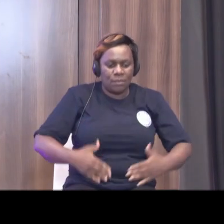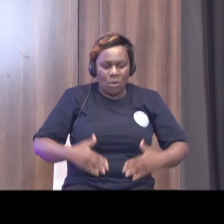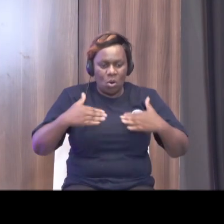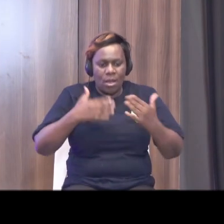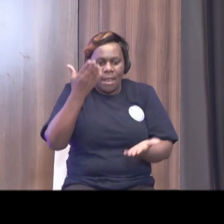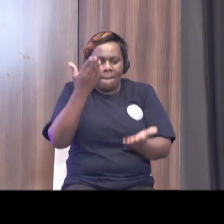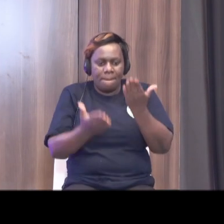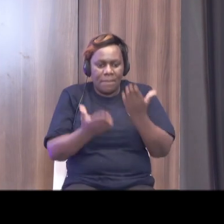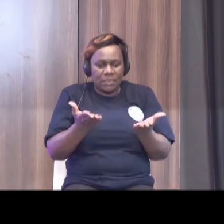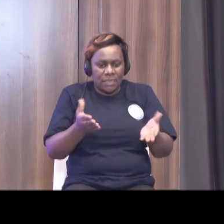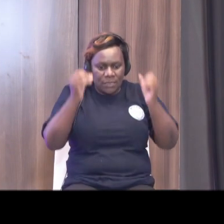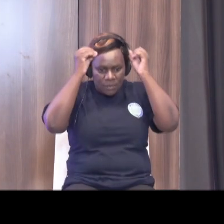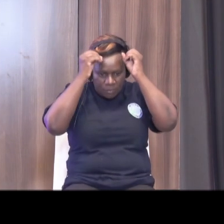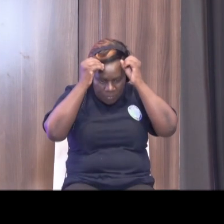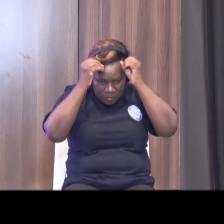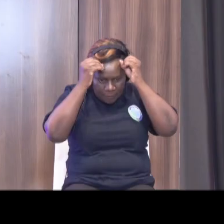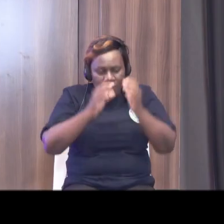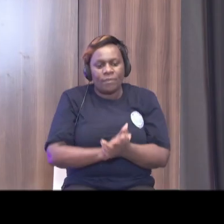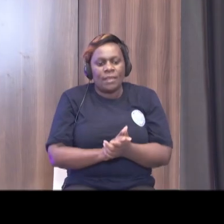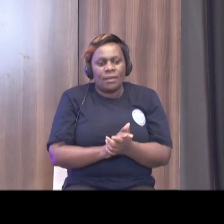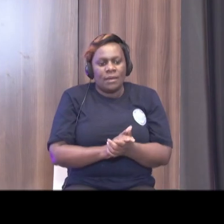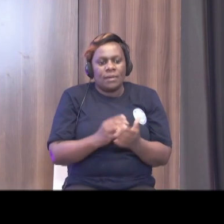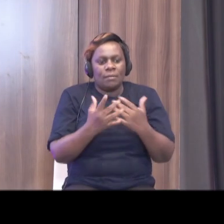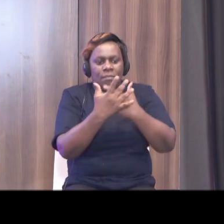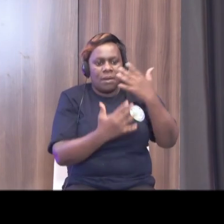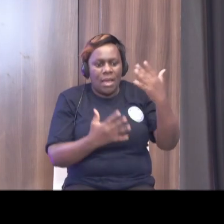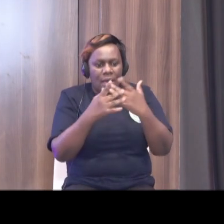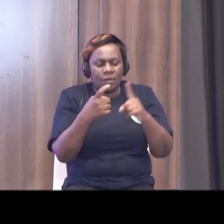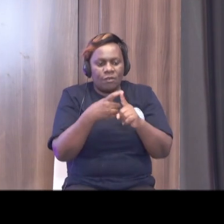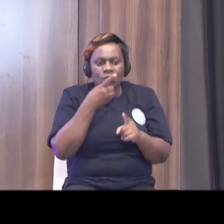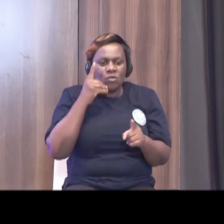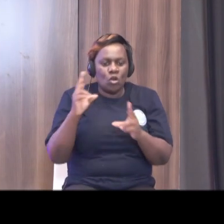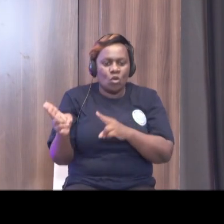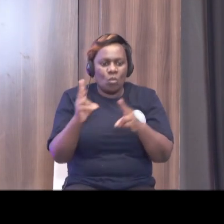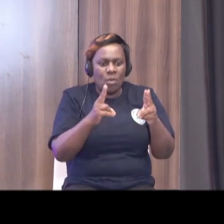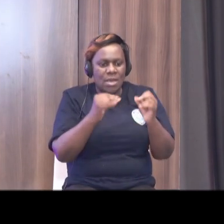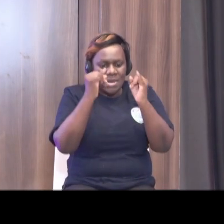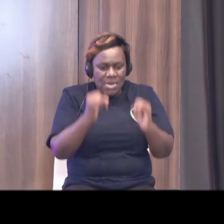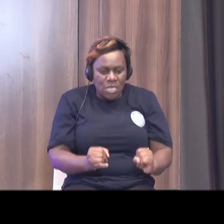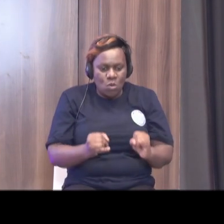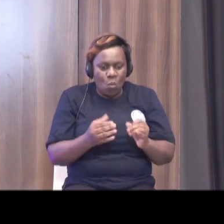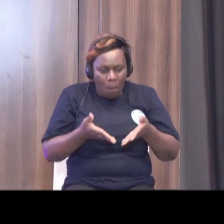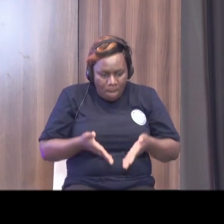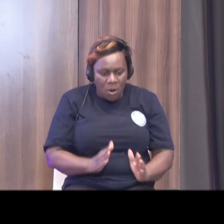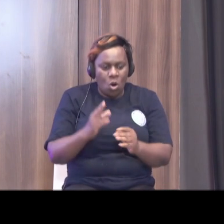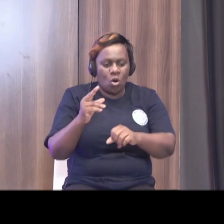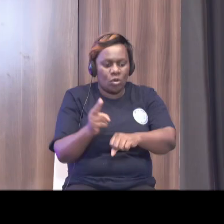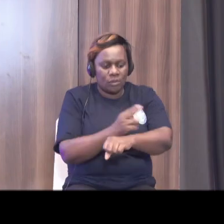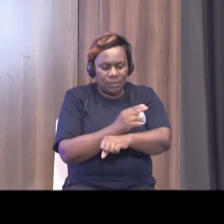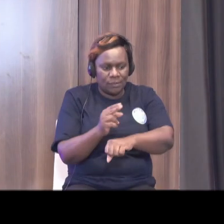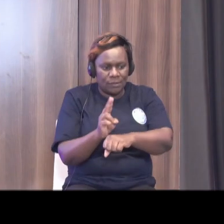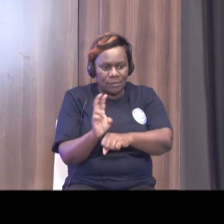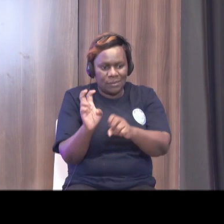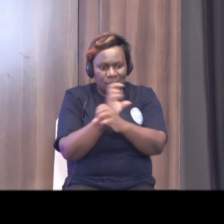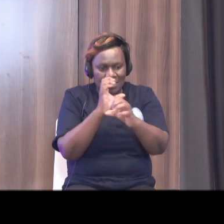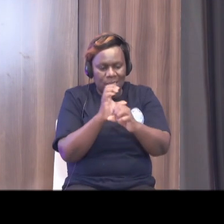measurement in this study was the residual dried blood spot from this routine newborn screening. And the assay that we used